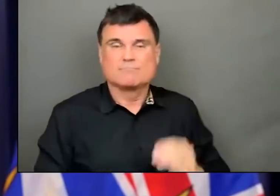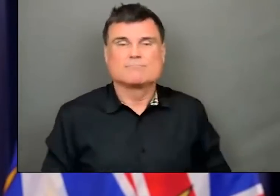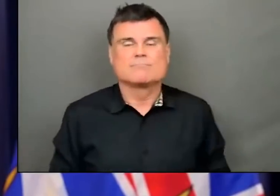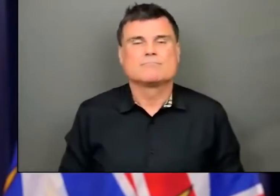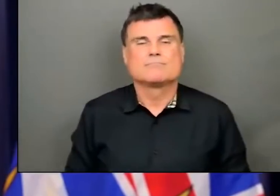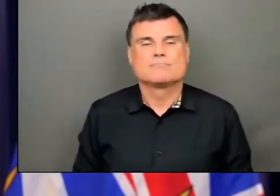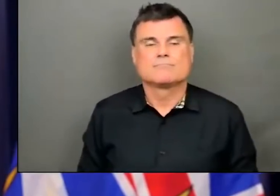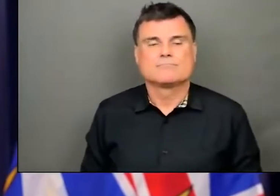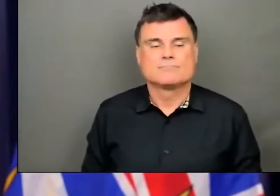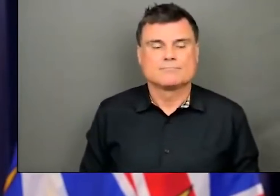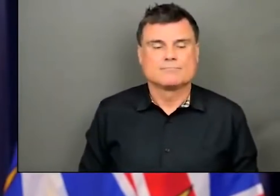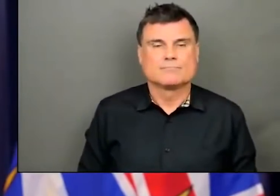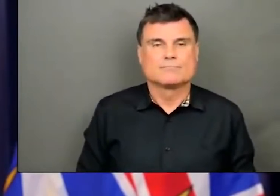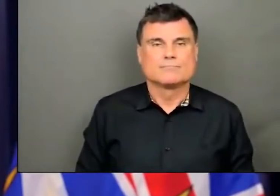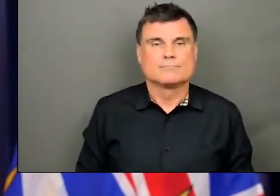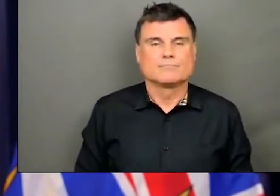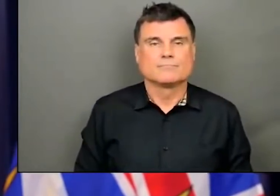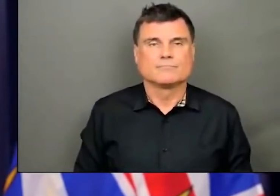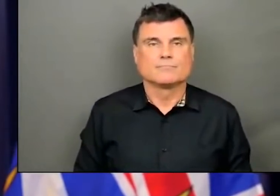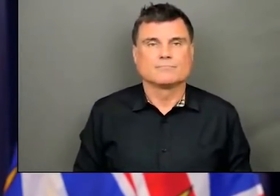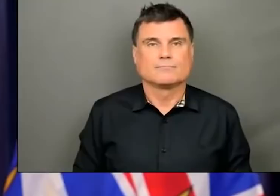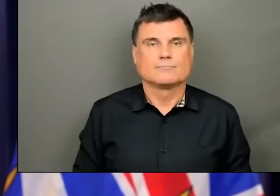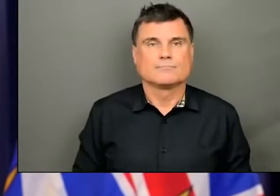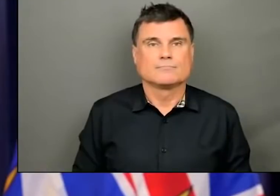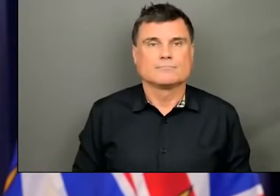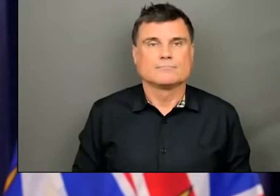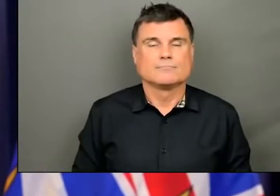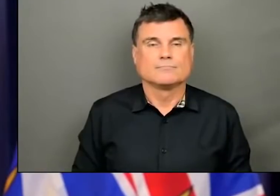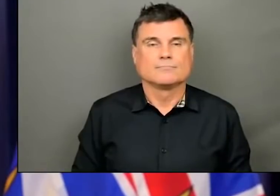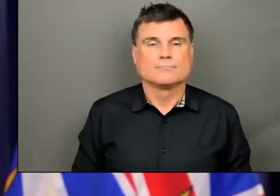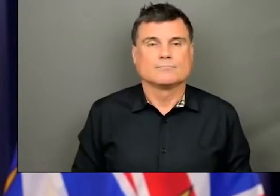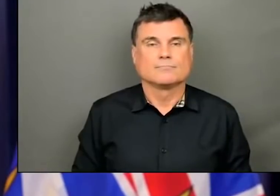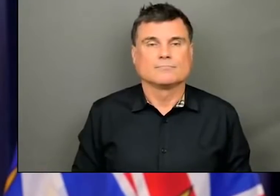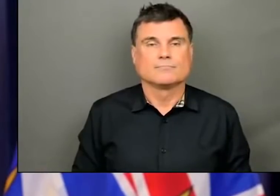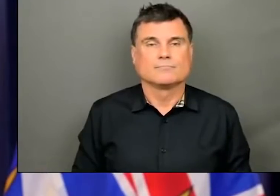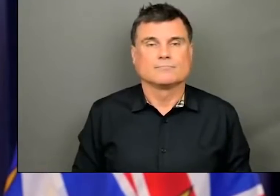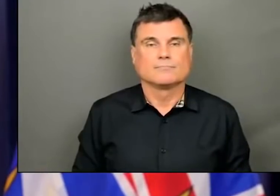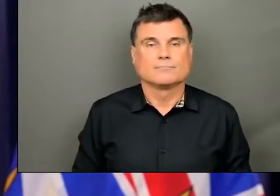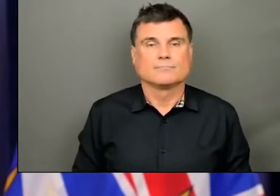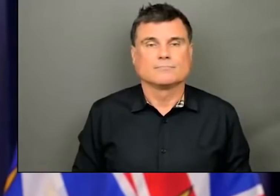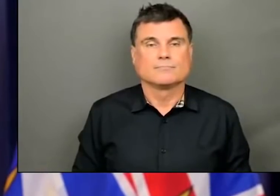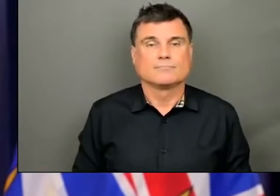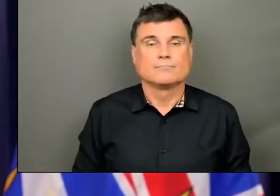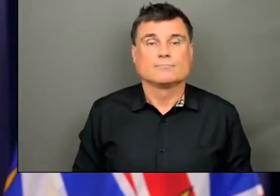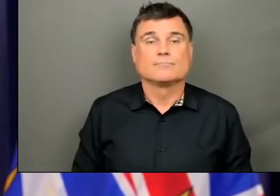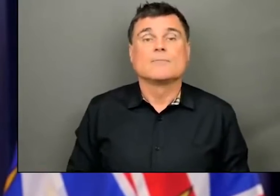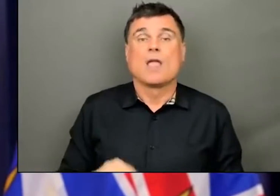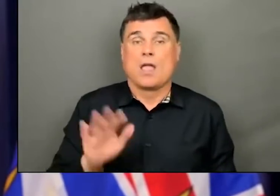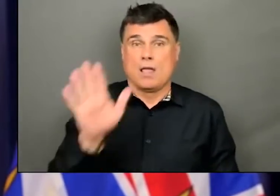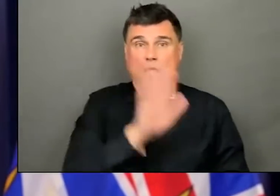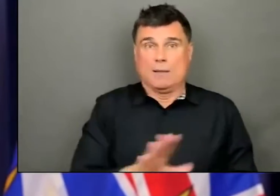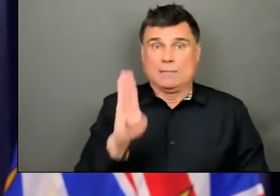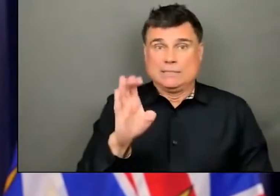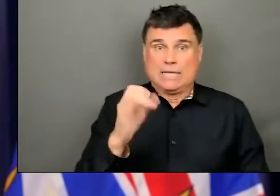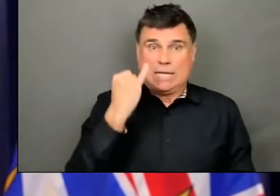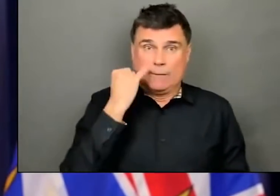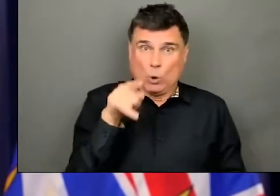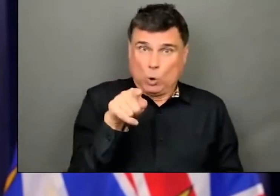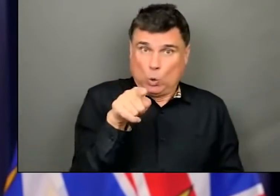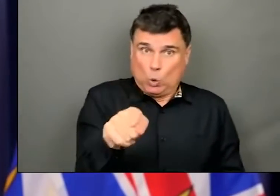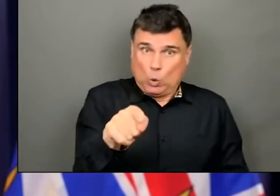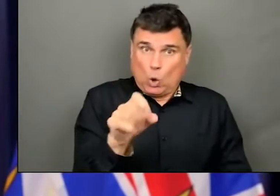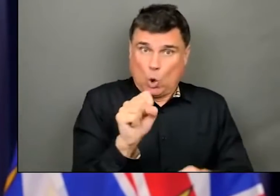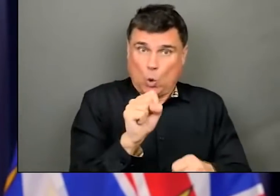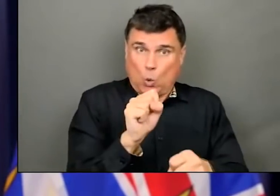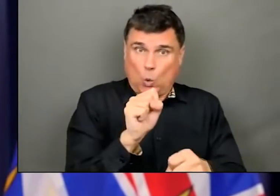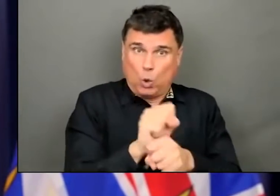127,448 total healthcare workers in BC. That's people who have worked at least one shift in the last 3 months. As of today,